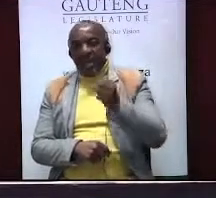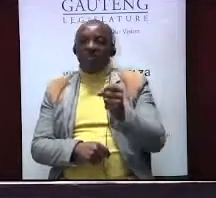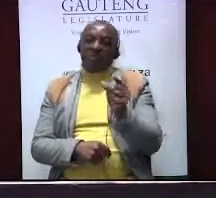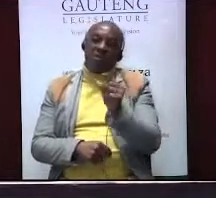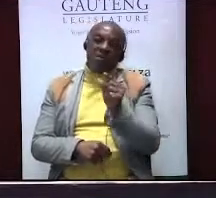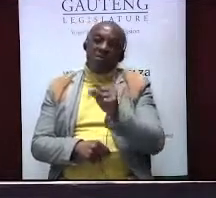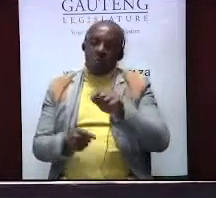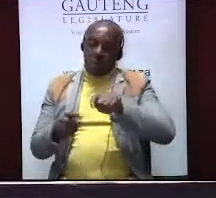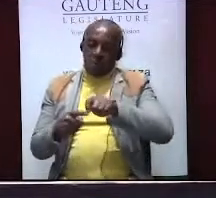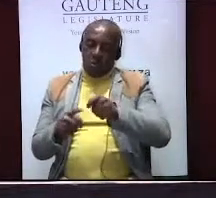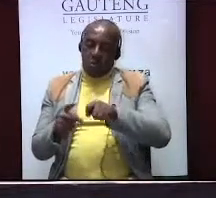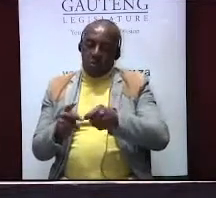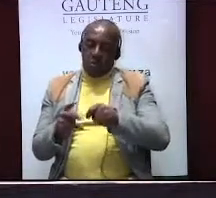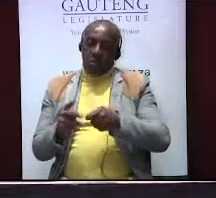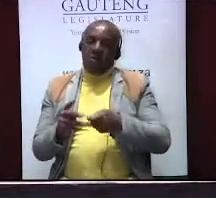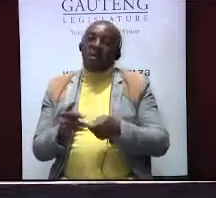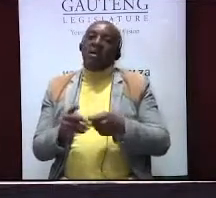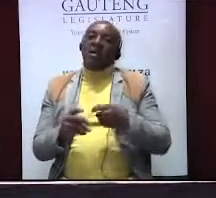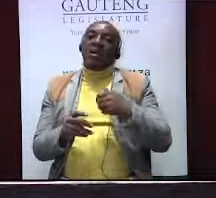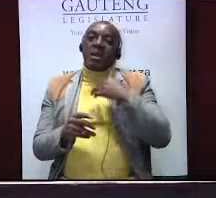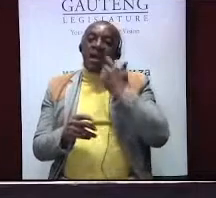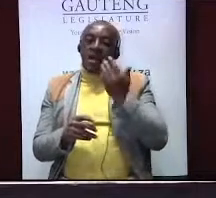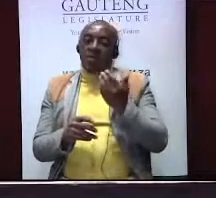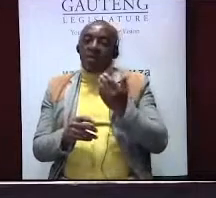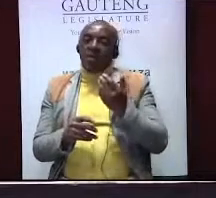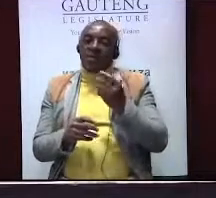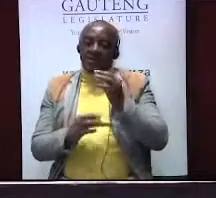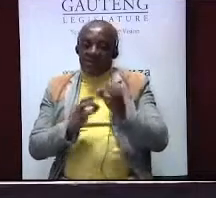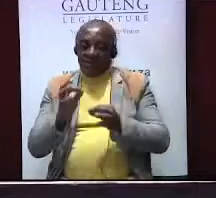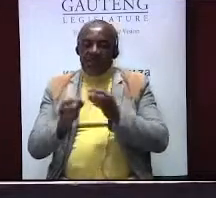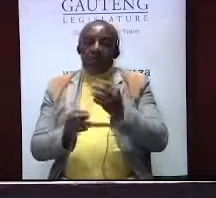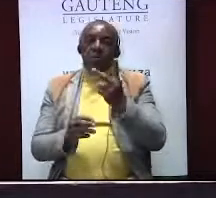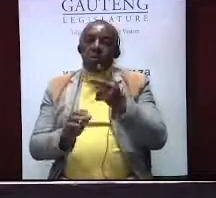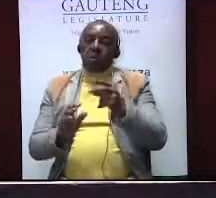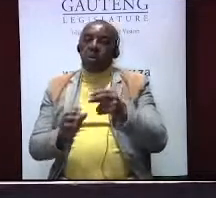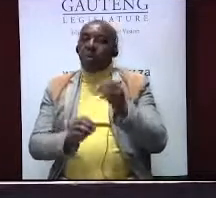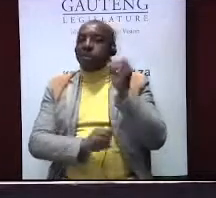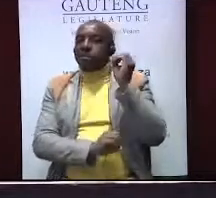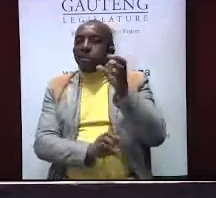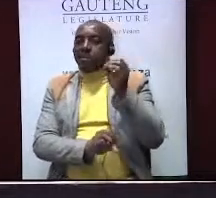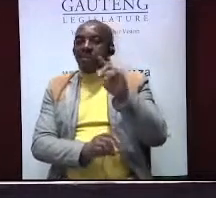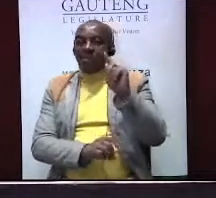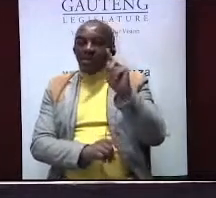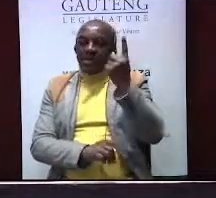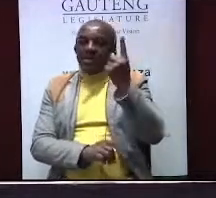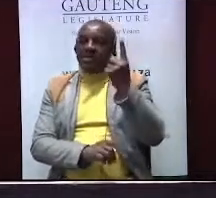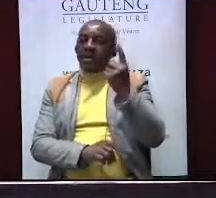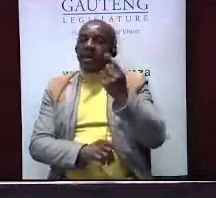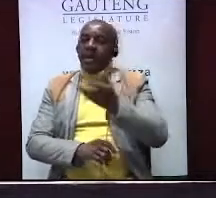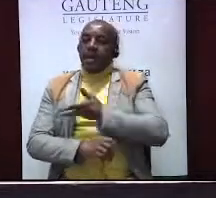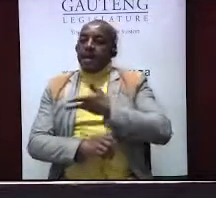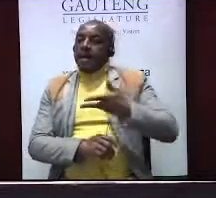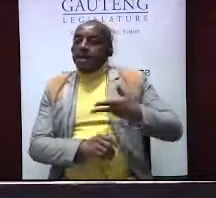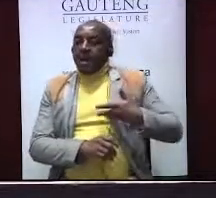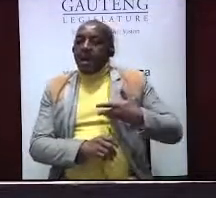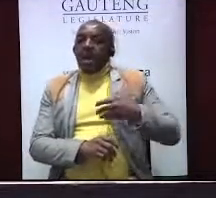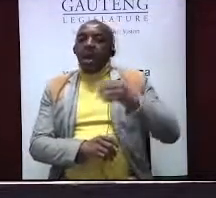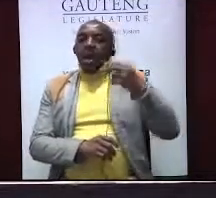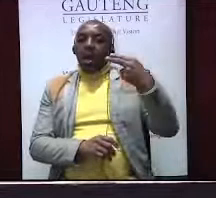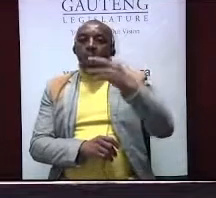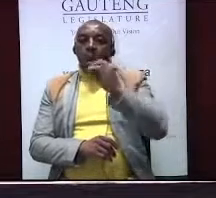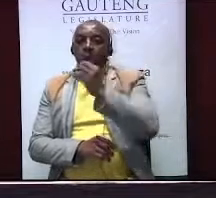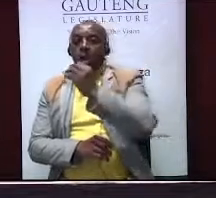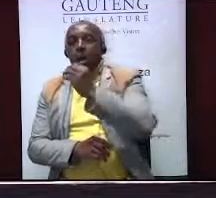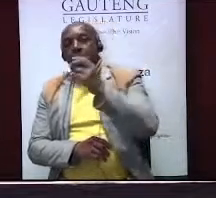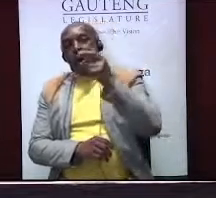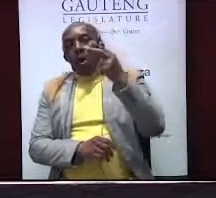based on two presentations ya pele ya ga mama Hobbs ya bobedi. Okay, tla ke be ka tsela ke ya the role of the